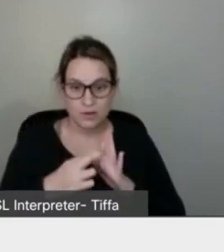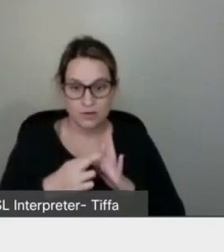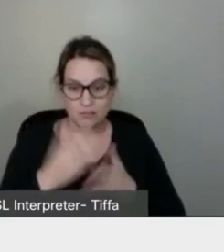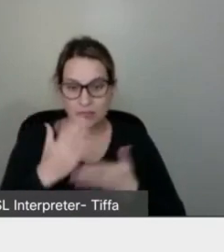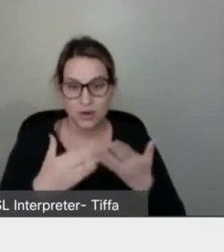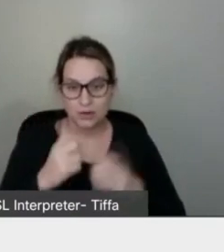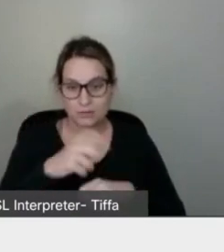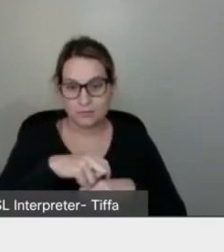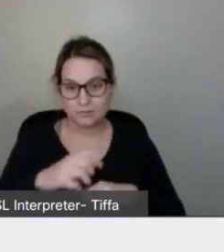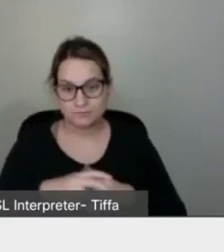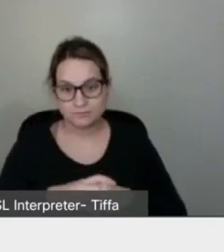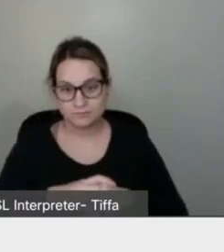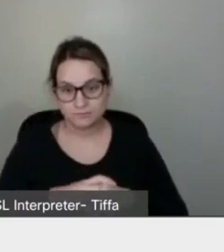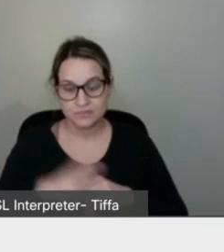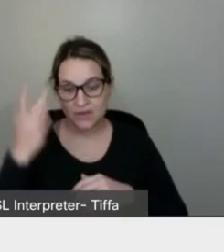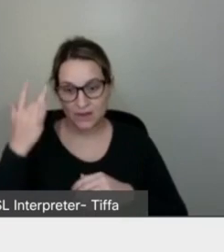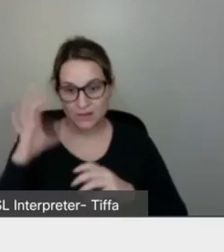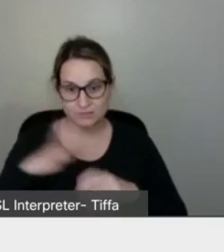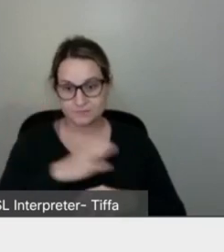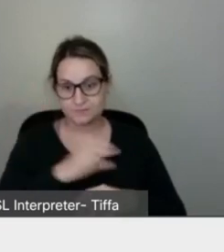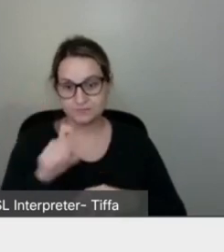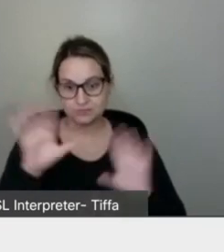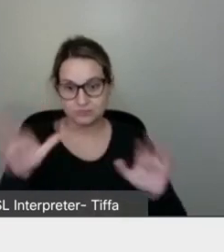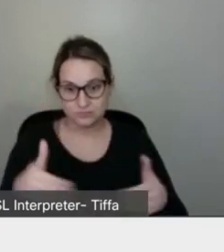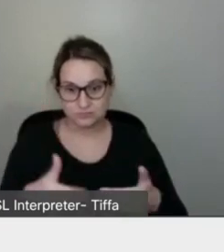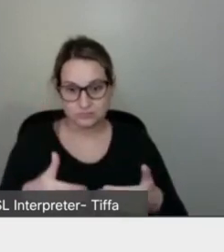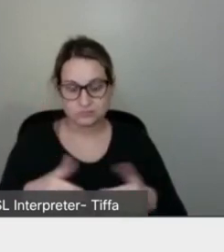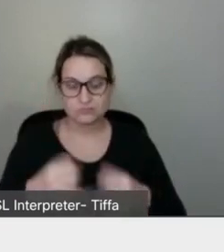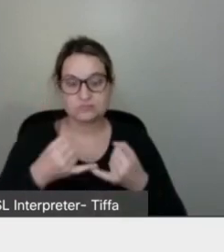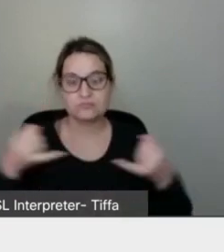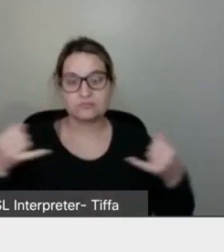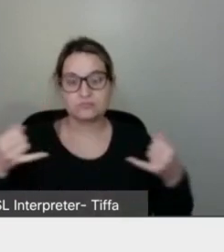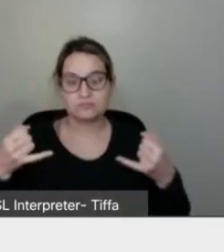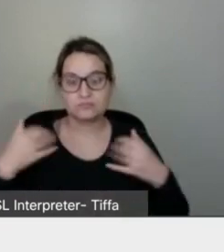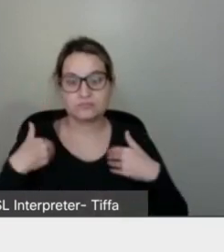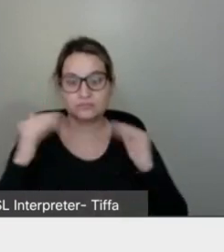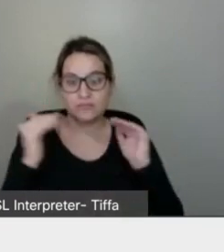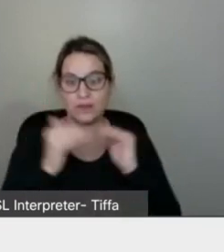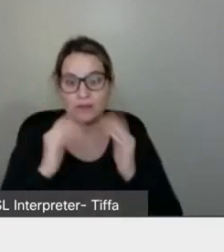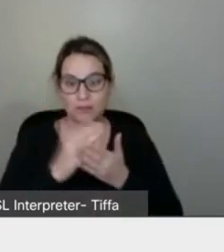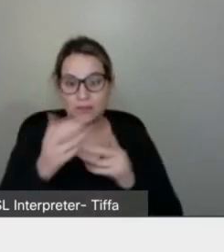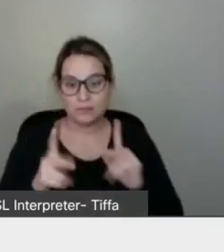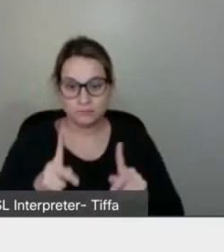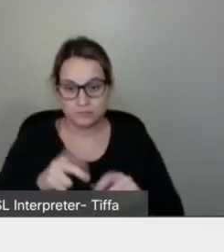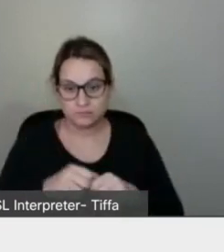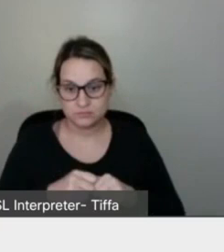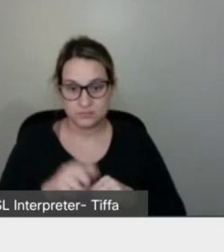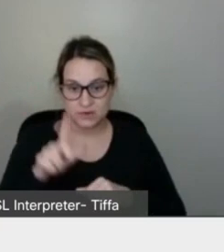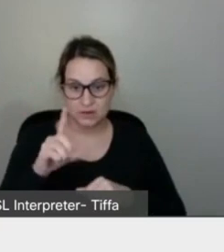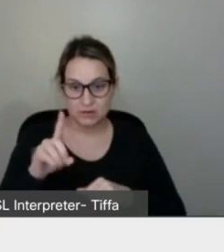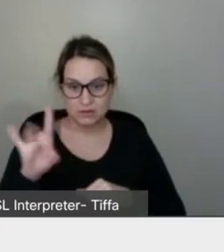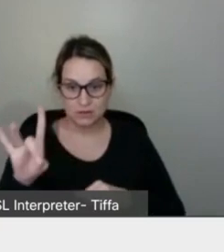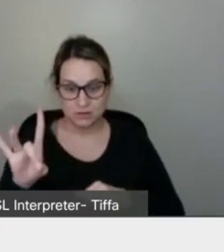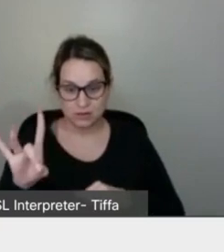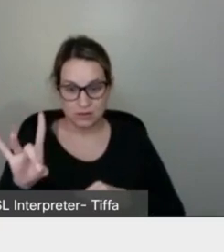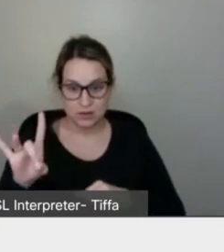time. This is why the commission needs to focus on drawing districts that first and foremost have equal population, which your LD8 draft map 10